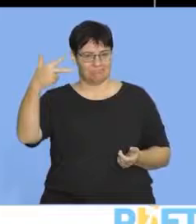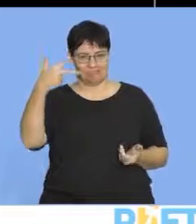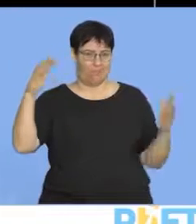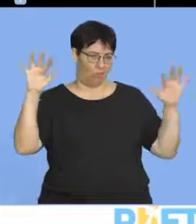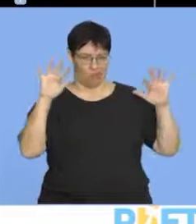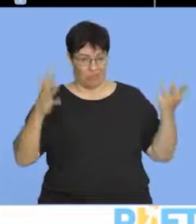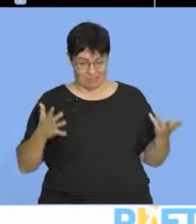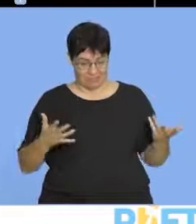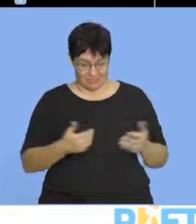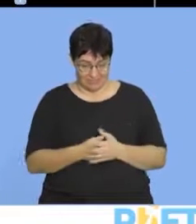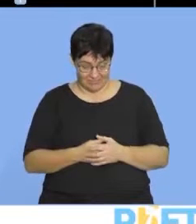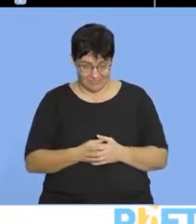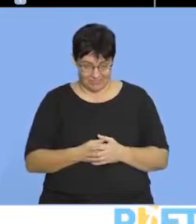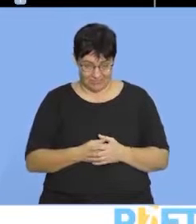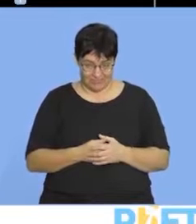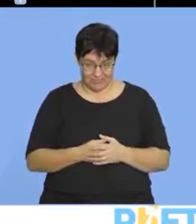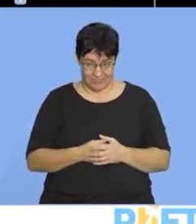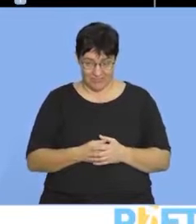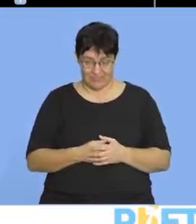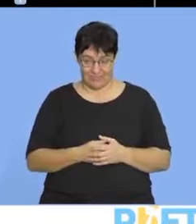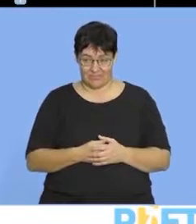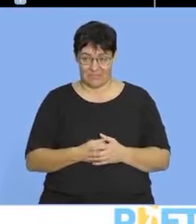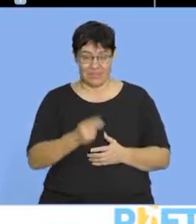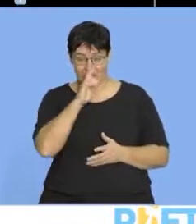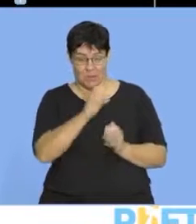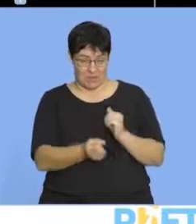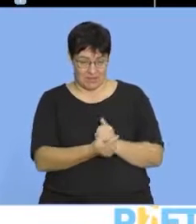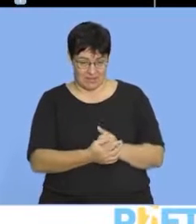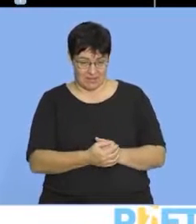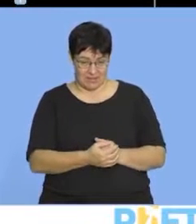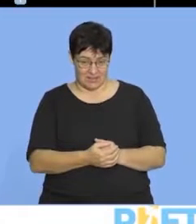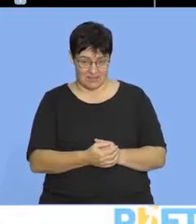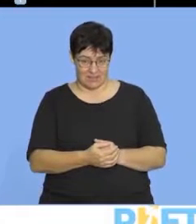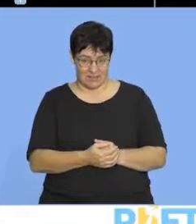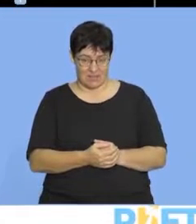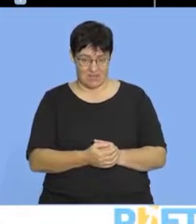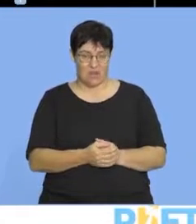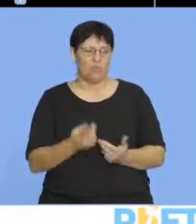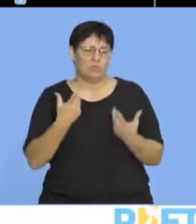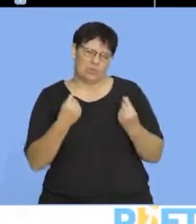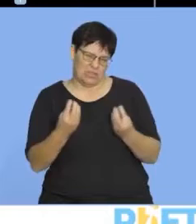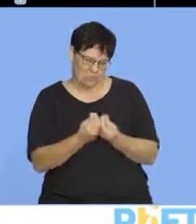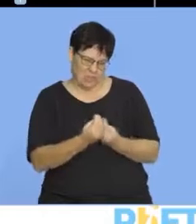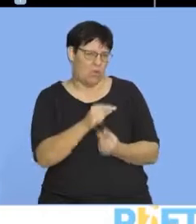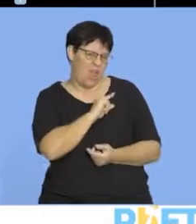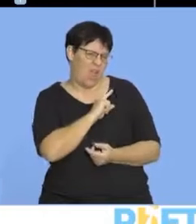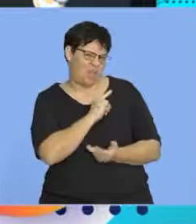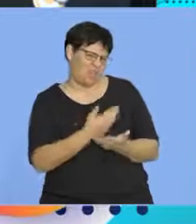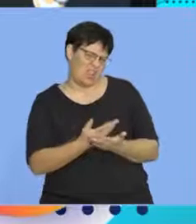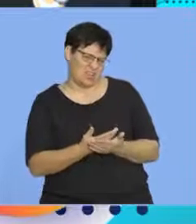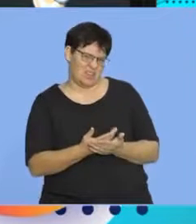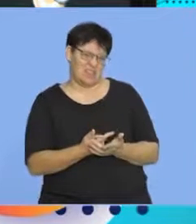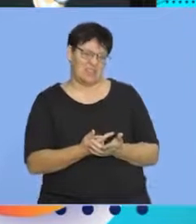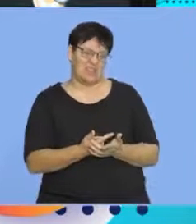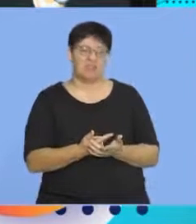because it's quite weird. Watch what happens here. We're going to do something because we can. We're going to